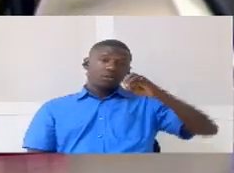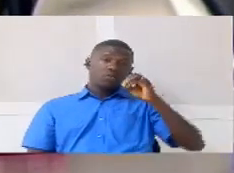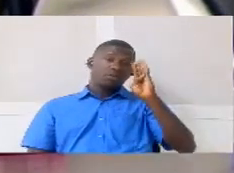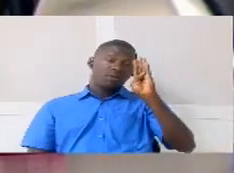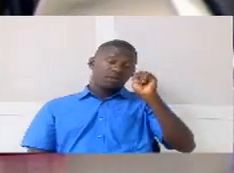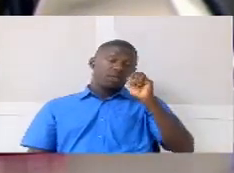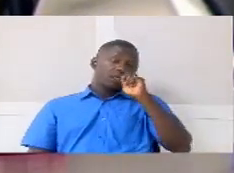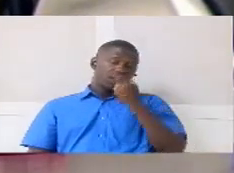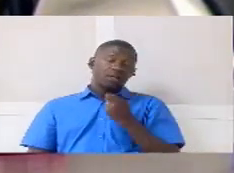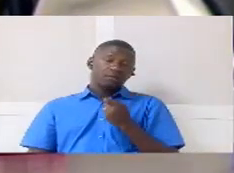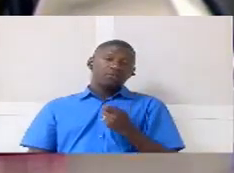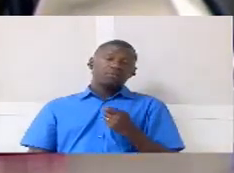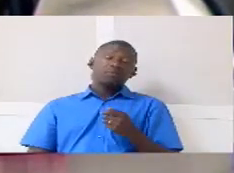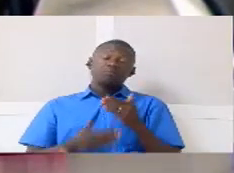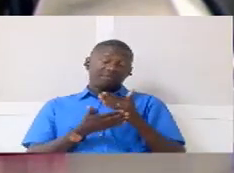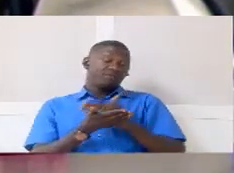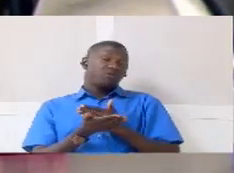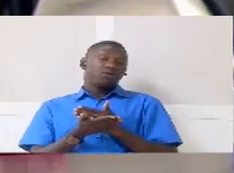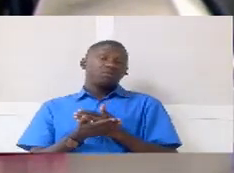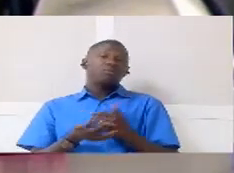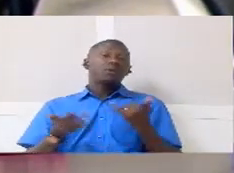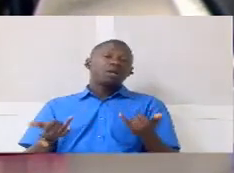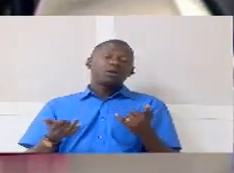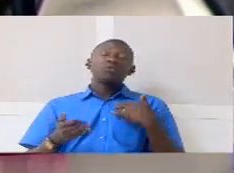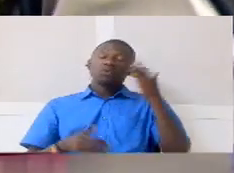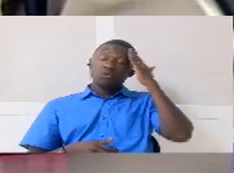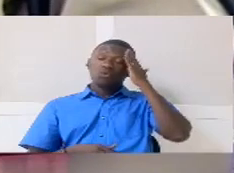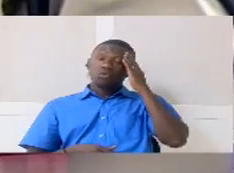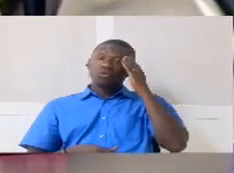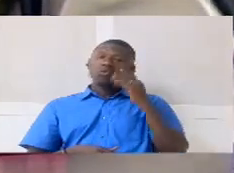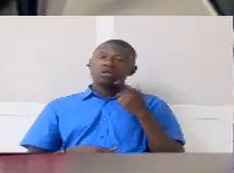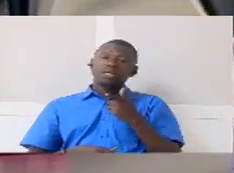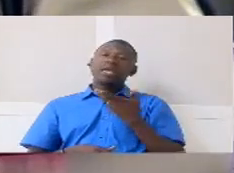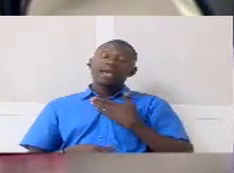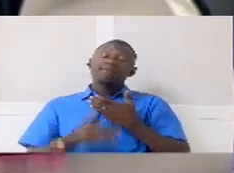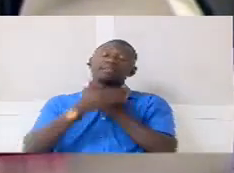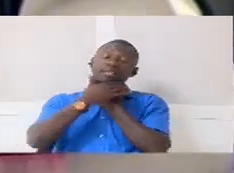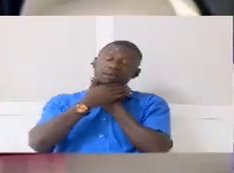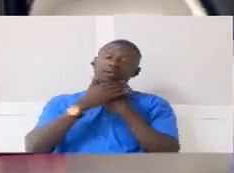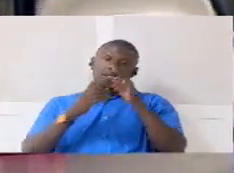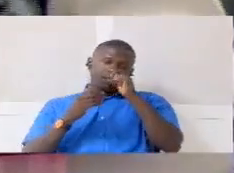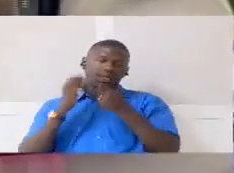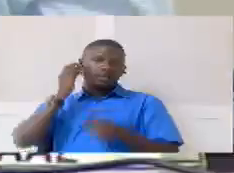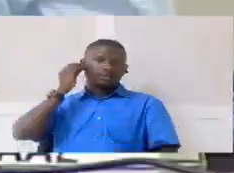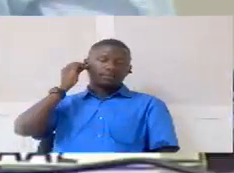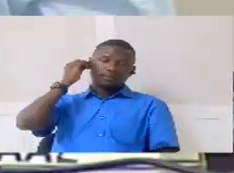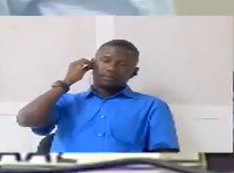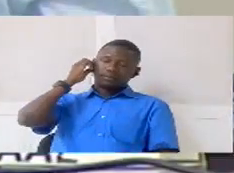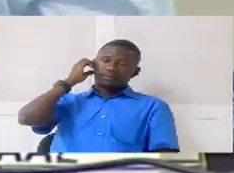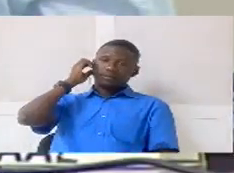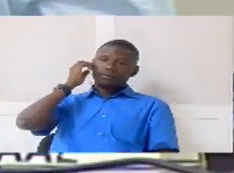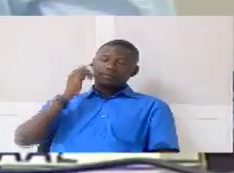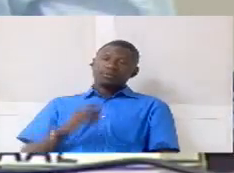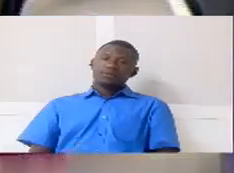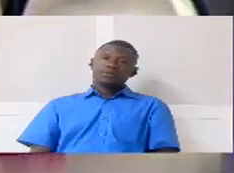that but before we held the belief that he died of natural causes and if it were not for the TRC but it only ni yake toli na fata nyami ba ita